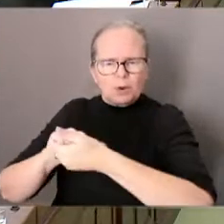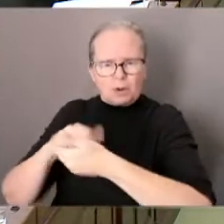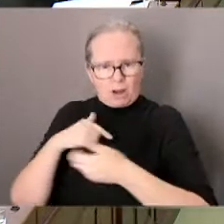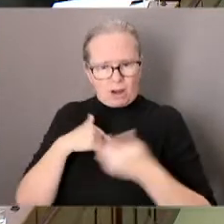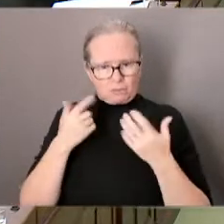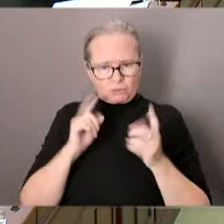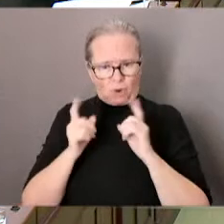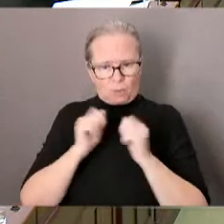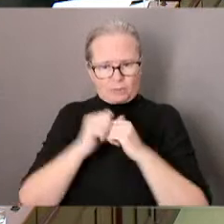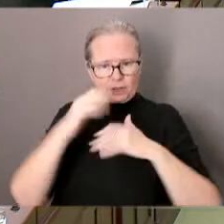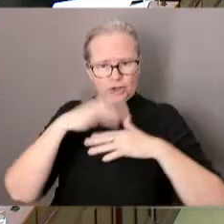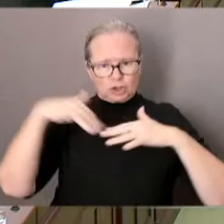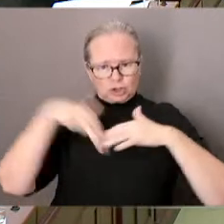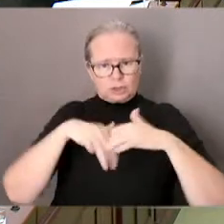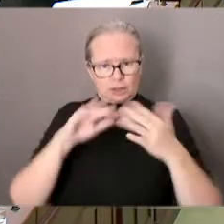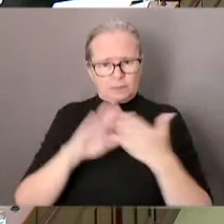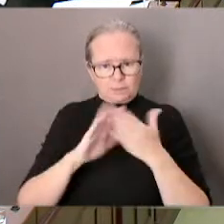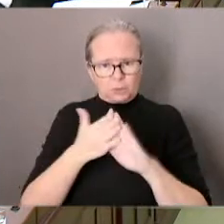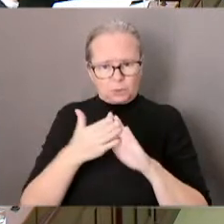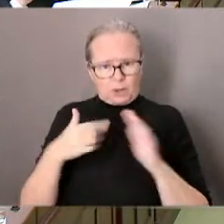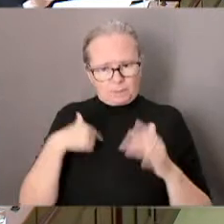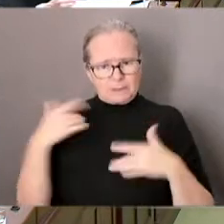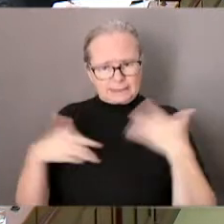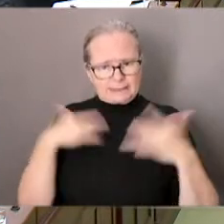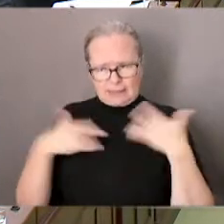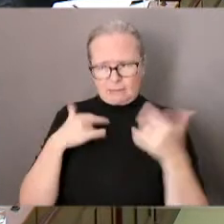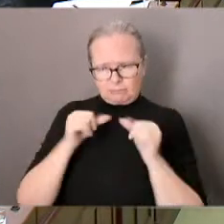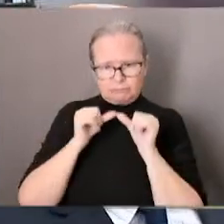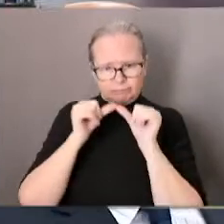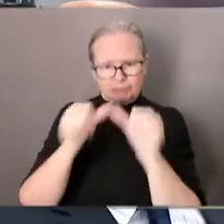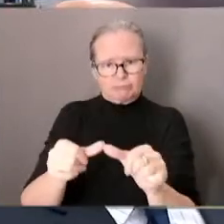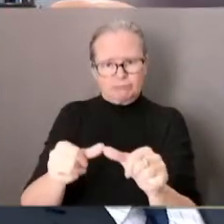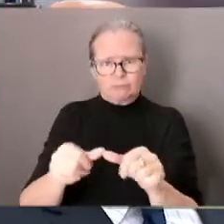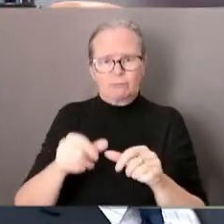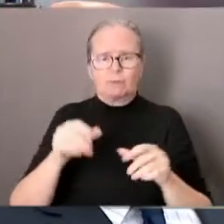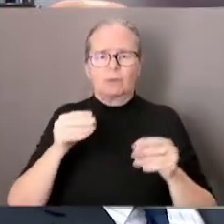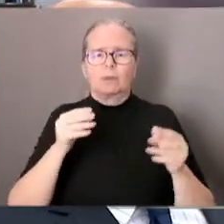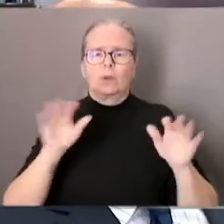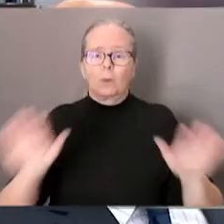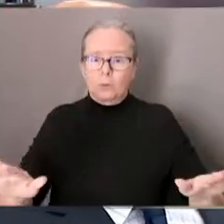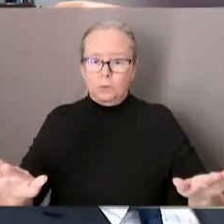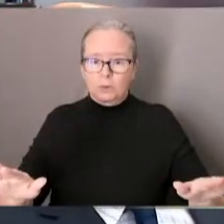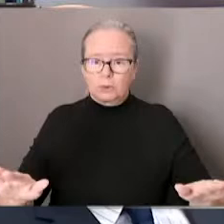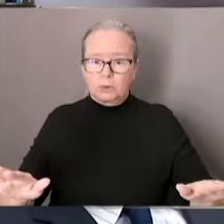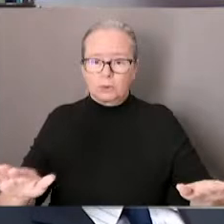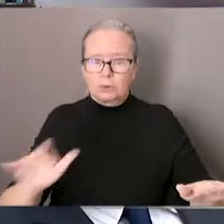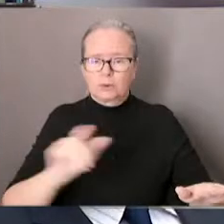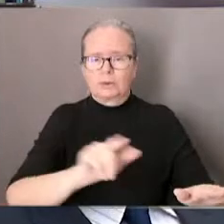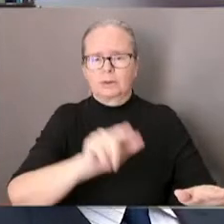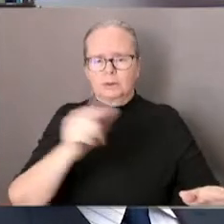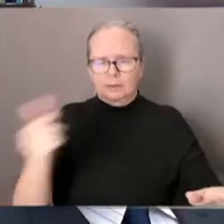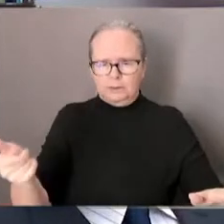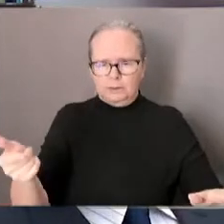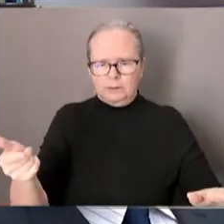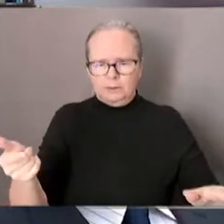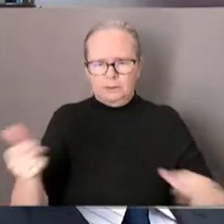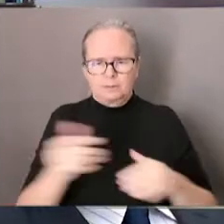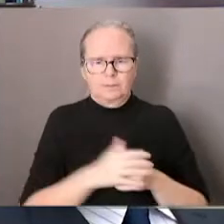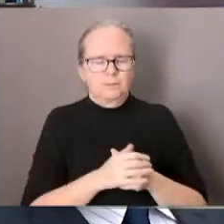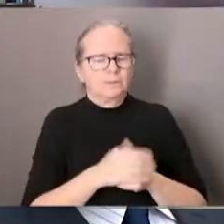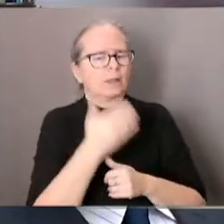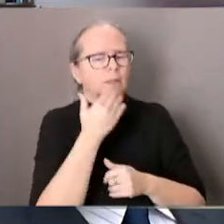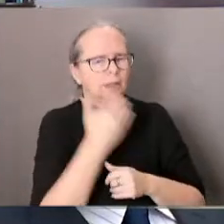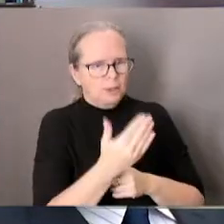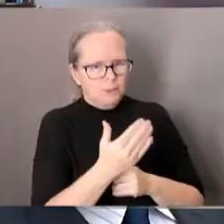The Honorable member order The Honorable member for La company thank you Mr Speaker record levels of interpersonal inter-provincial migration